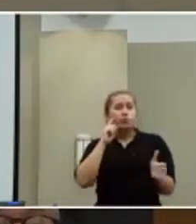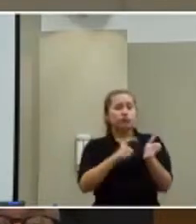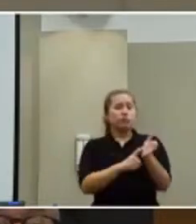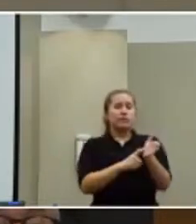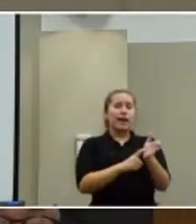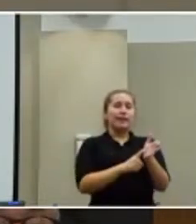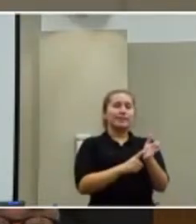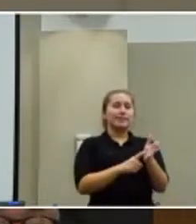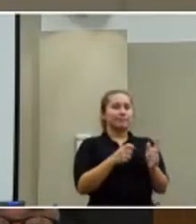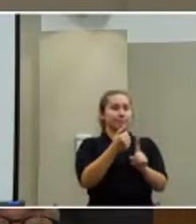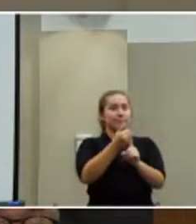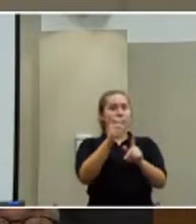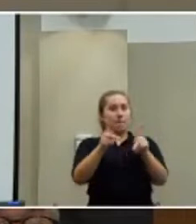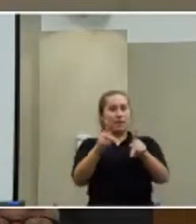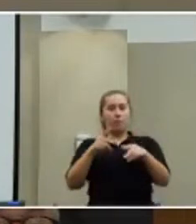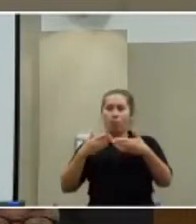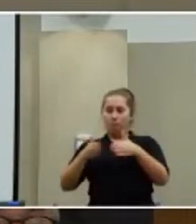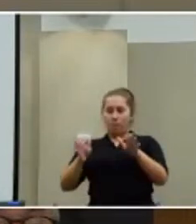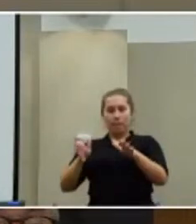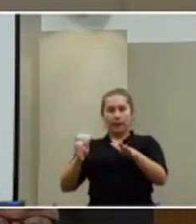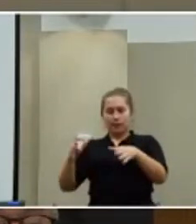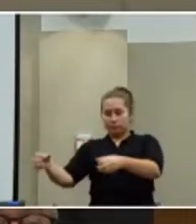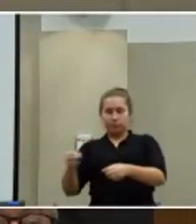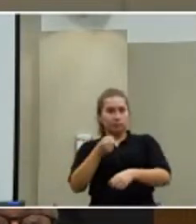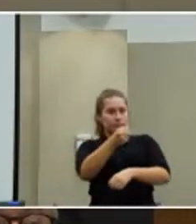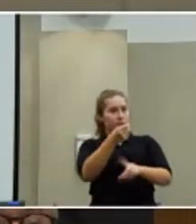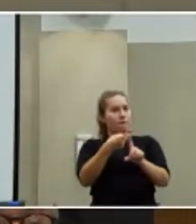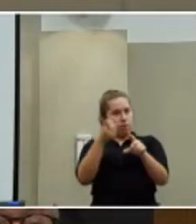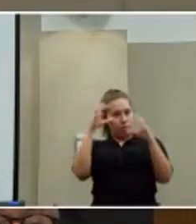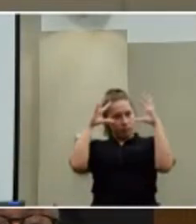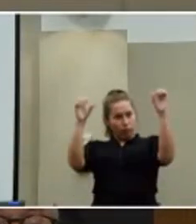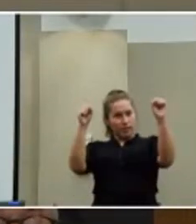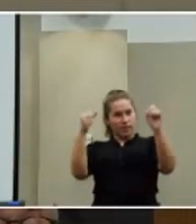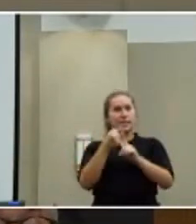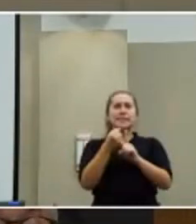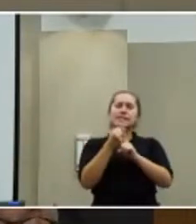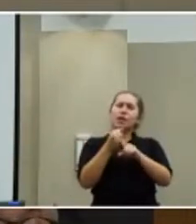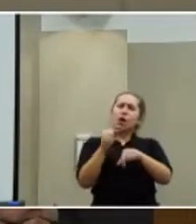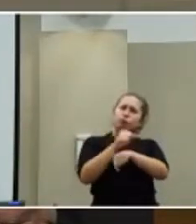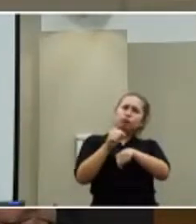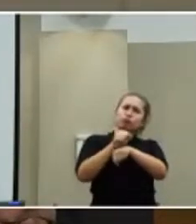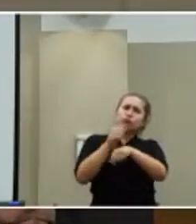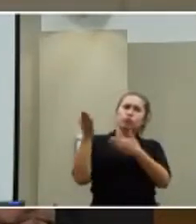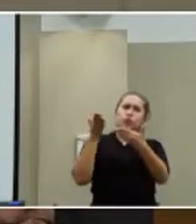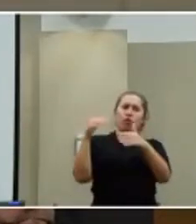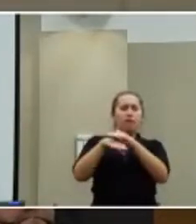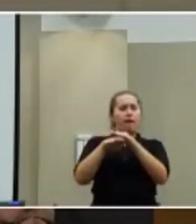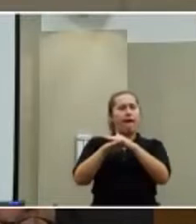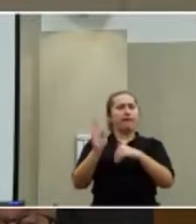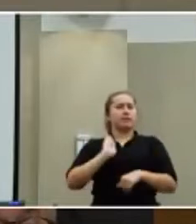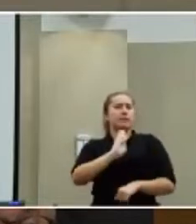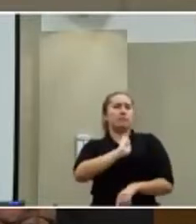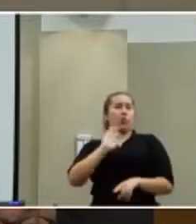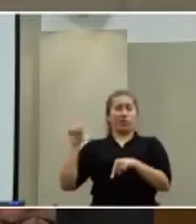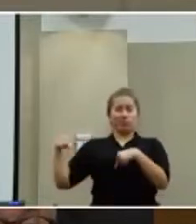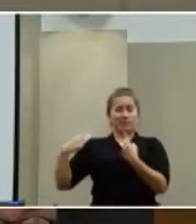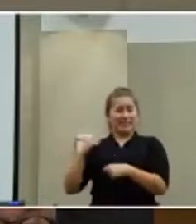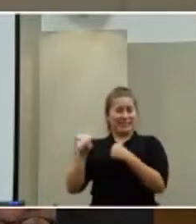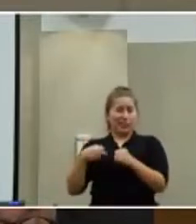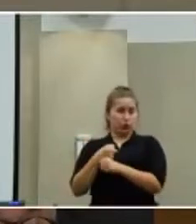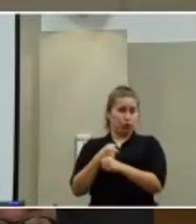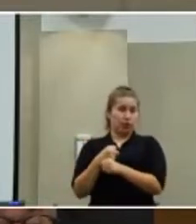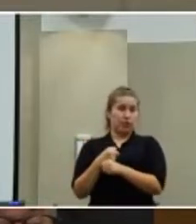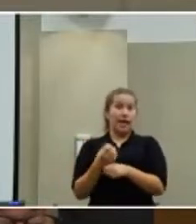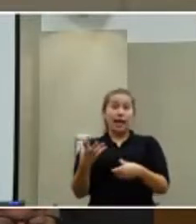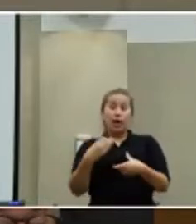presidentially appointed members of the public who have served on the Access Board over the years, including